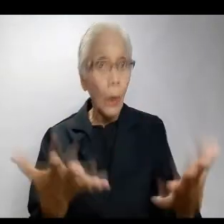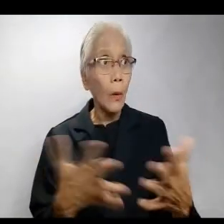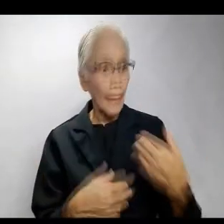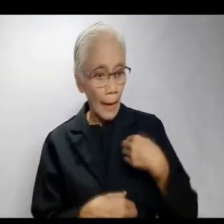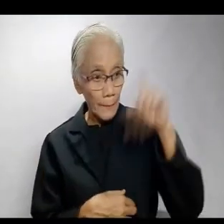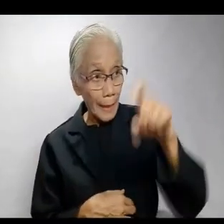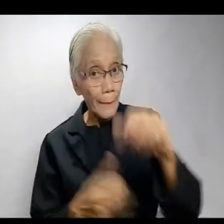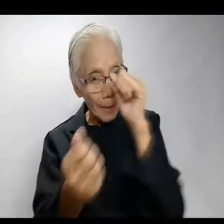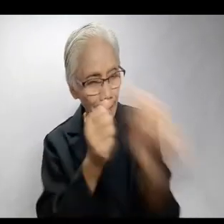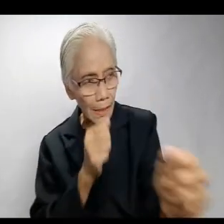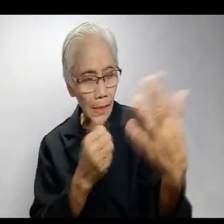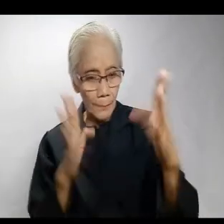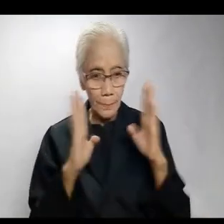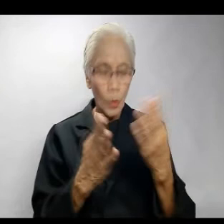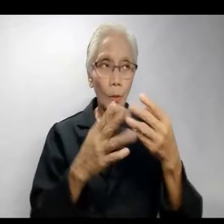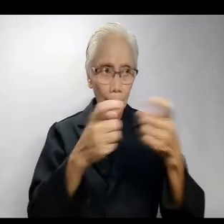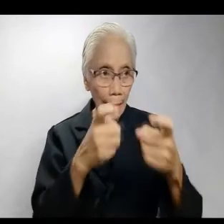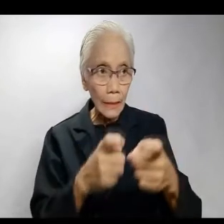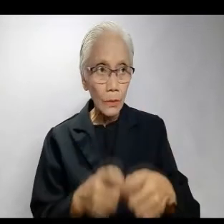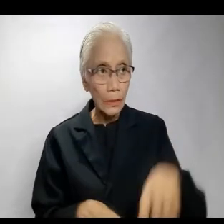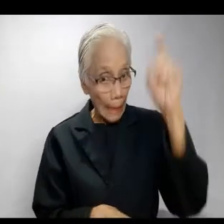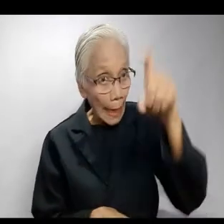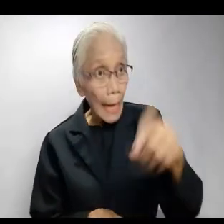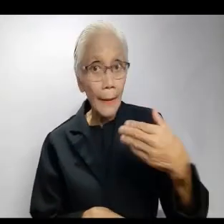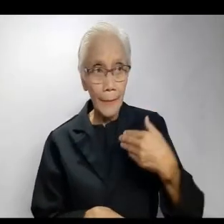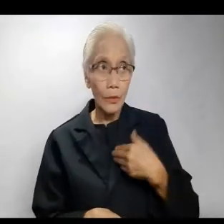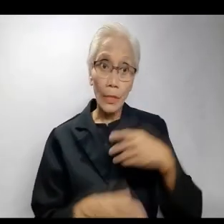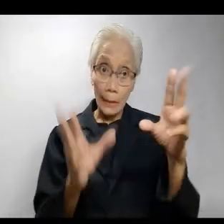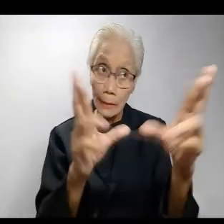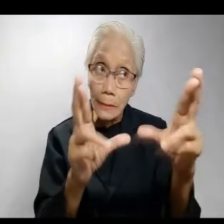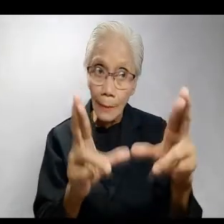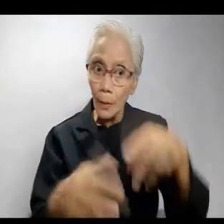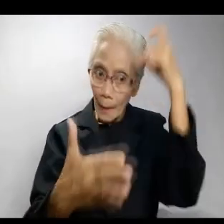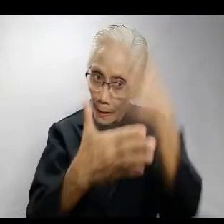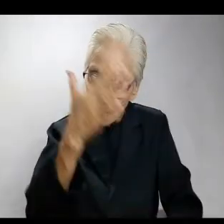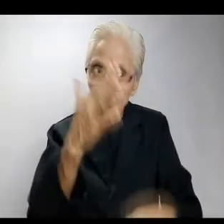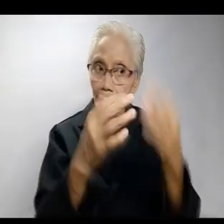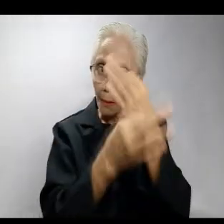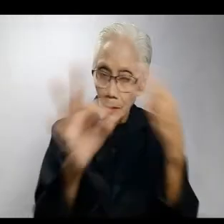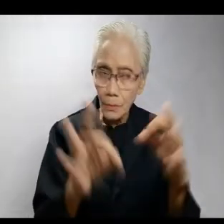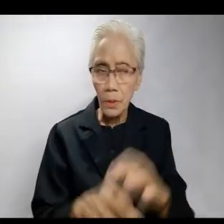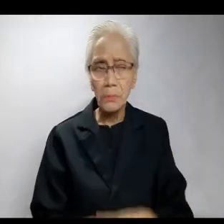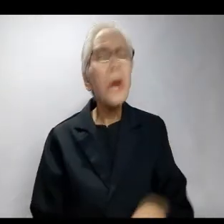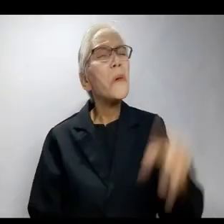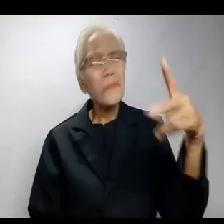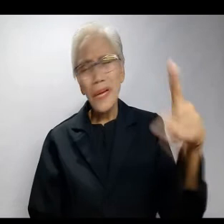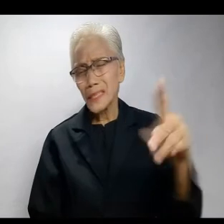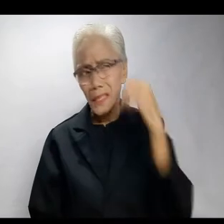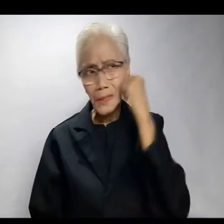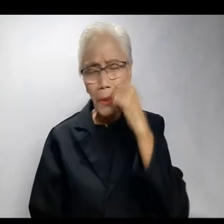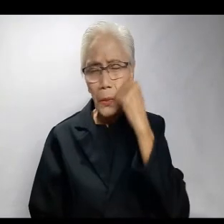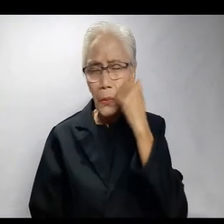dapat. Kailangan padaanin pa yan sa board of directors. Dapat may resibo para may tax exempt ako.